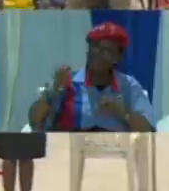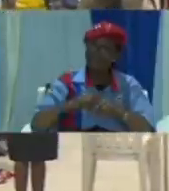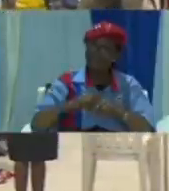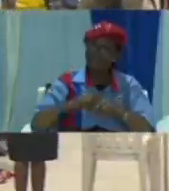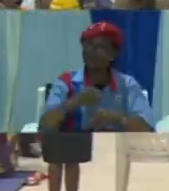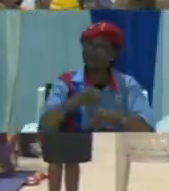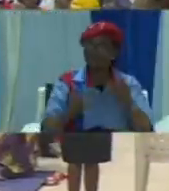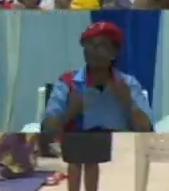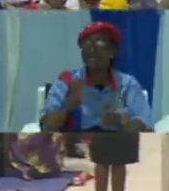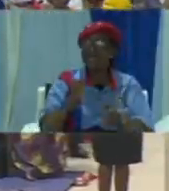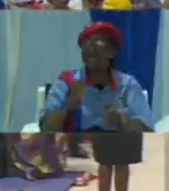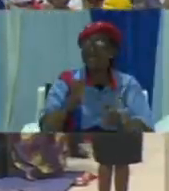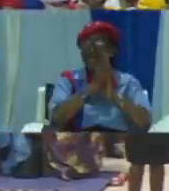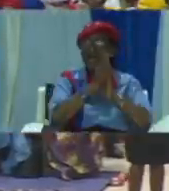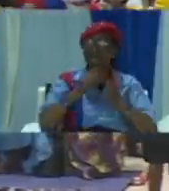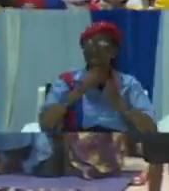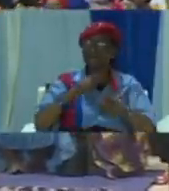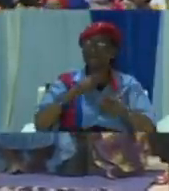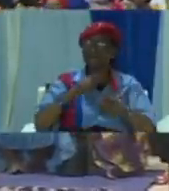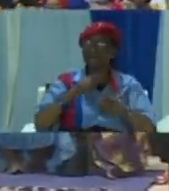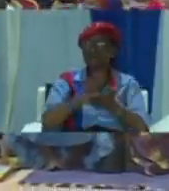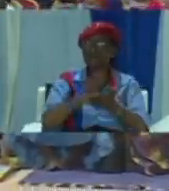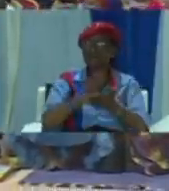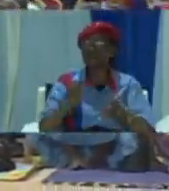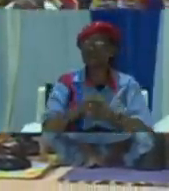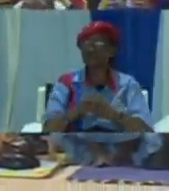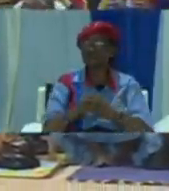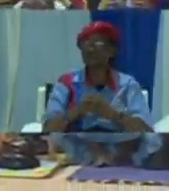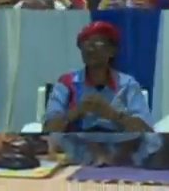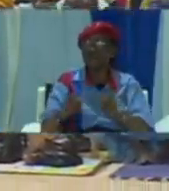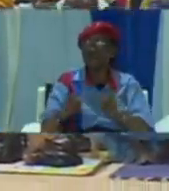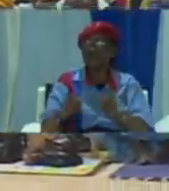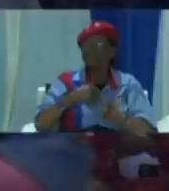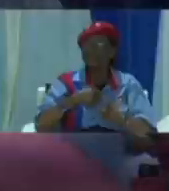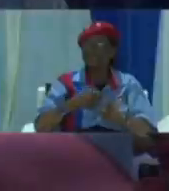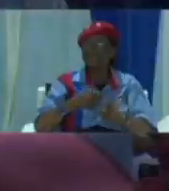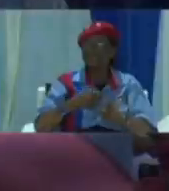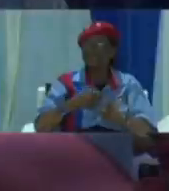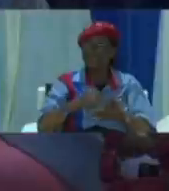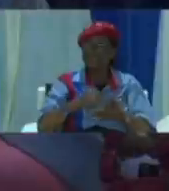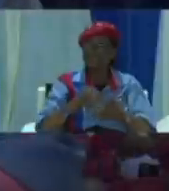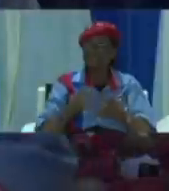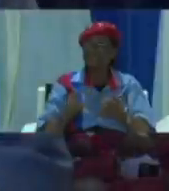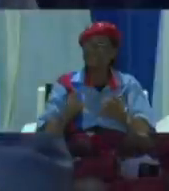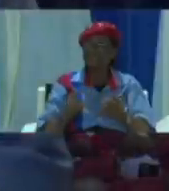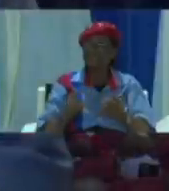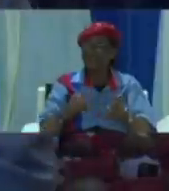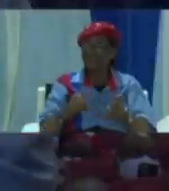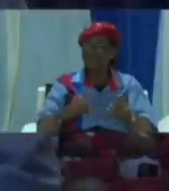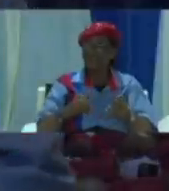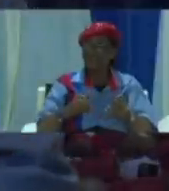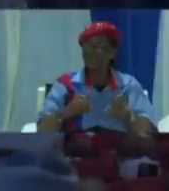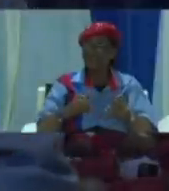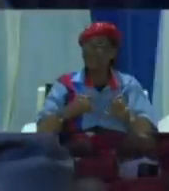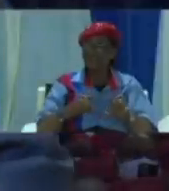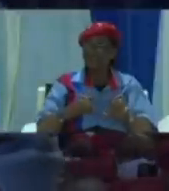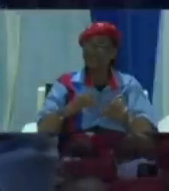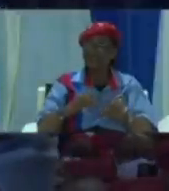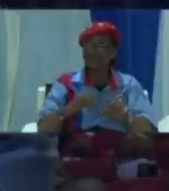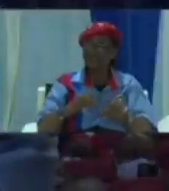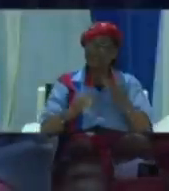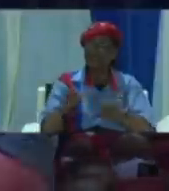So let me take those two quickly. If he allows, then we'll continue.